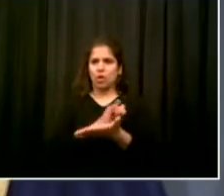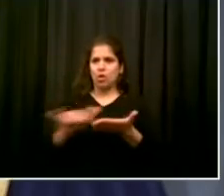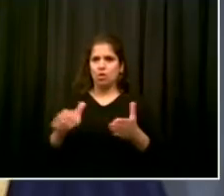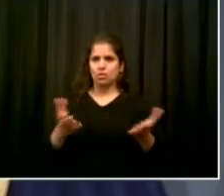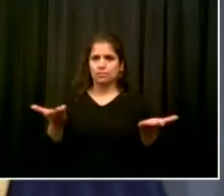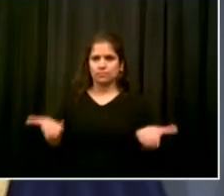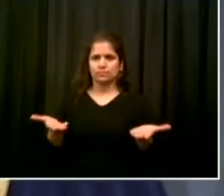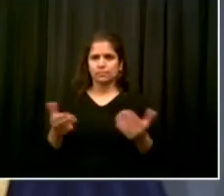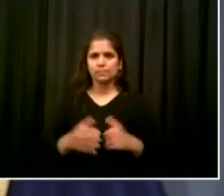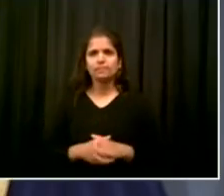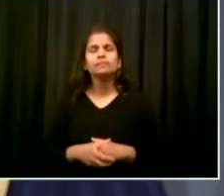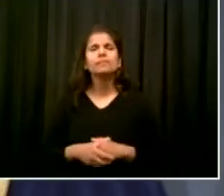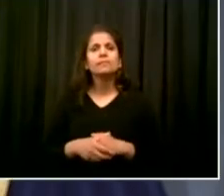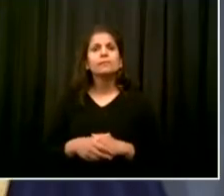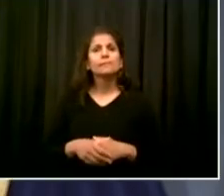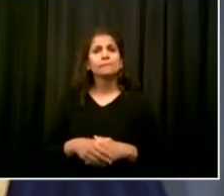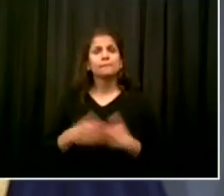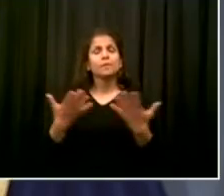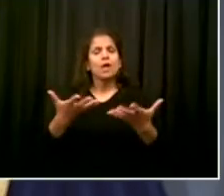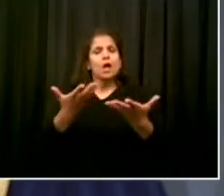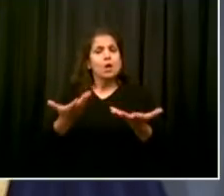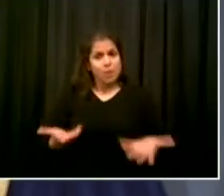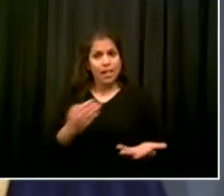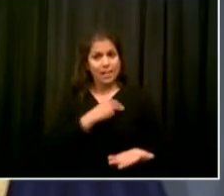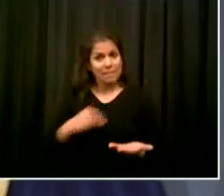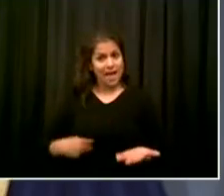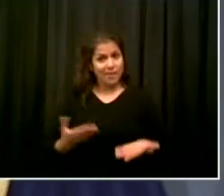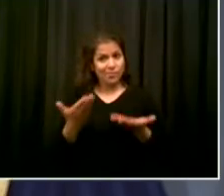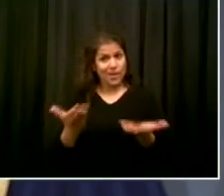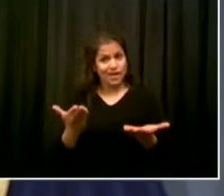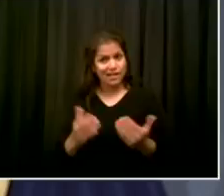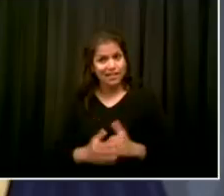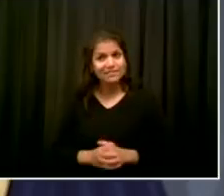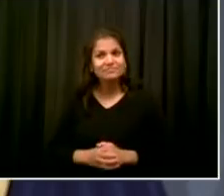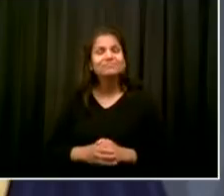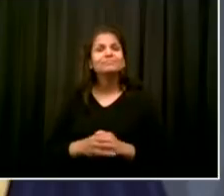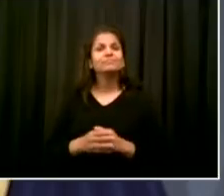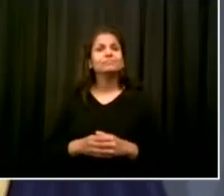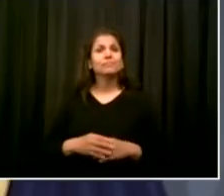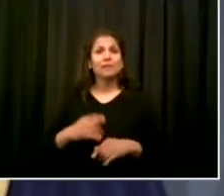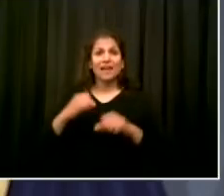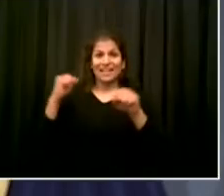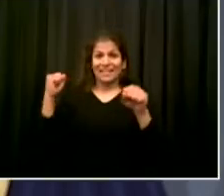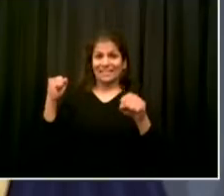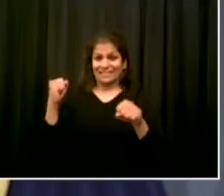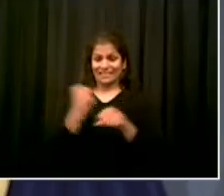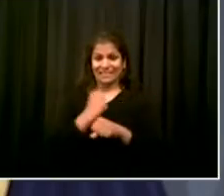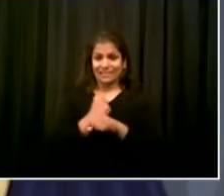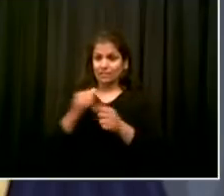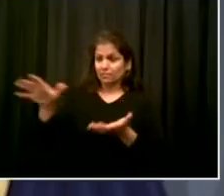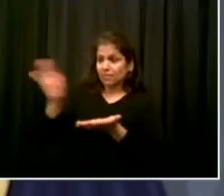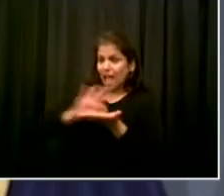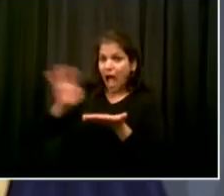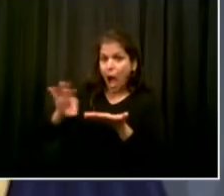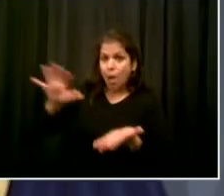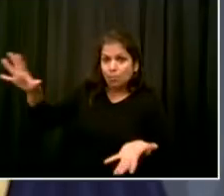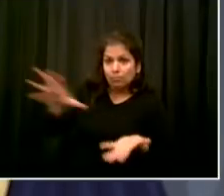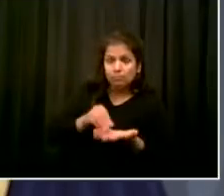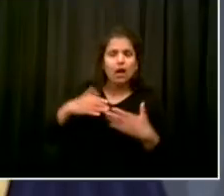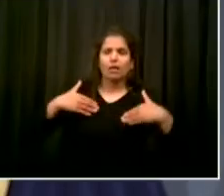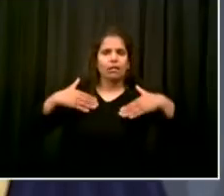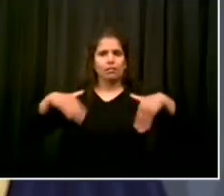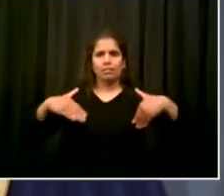about if it took more investigators or whatever it took, I would support that. But the proof is just in